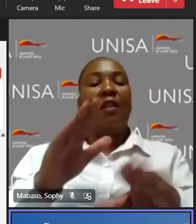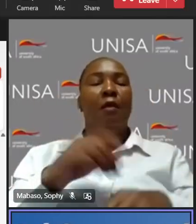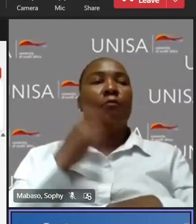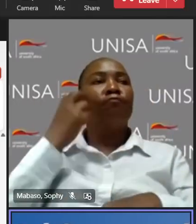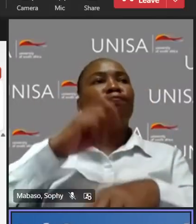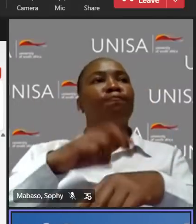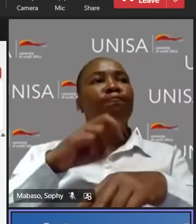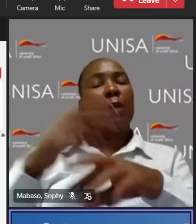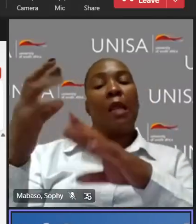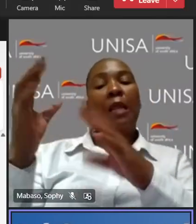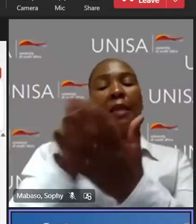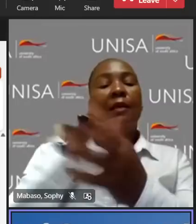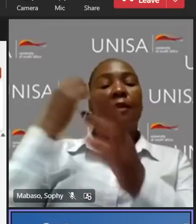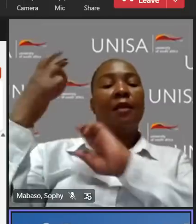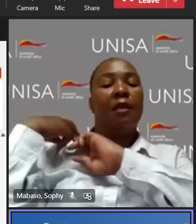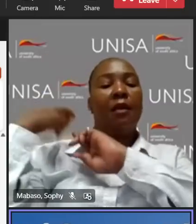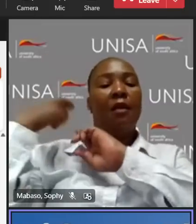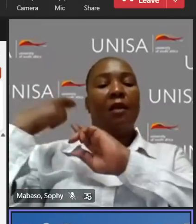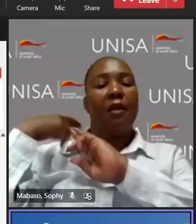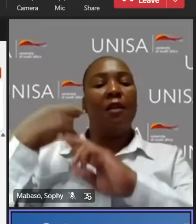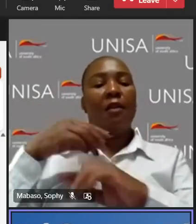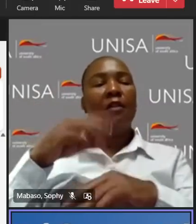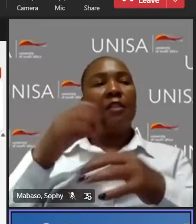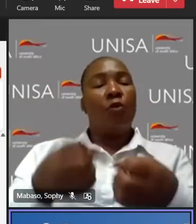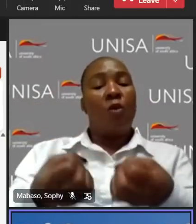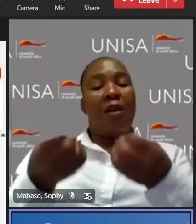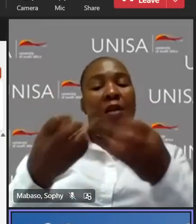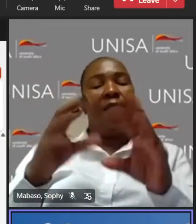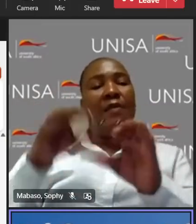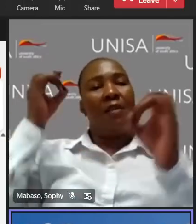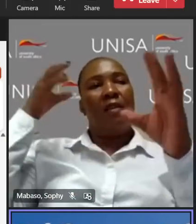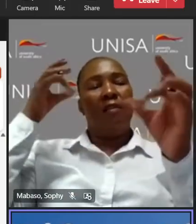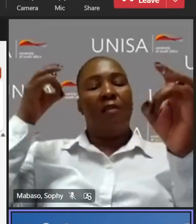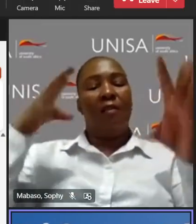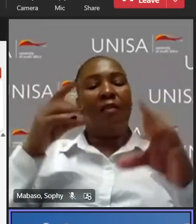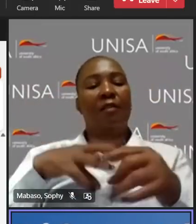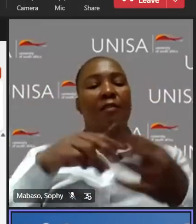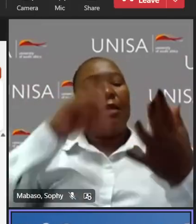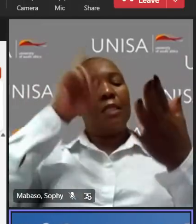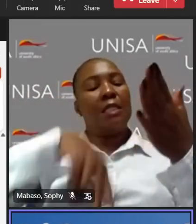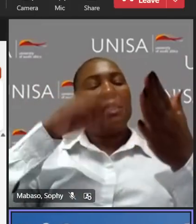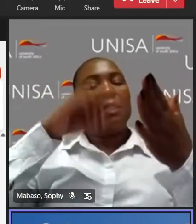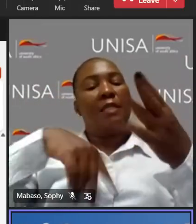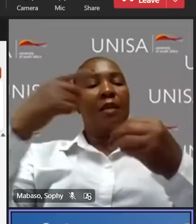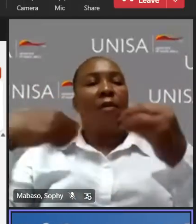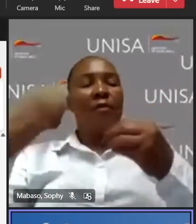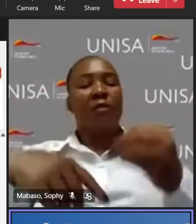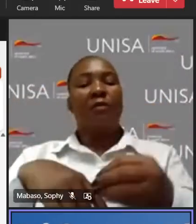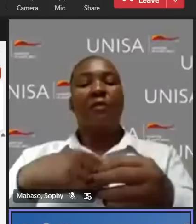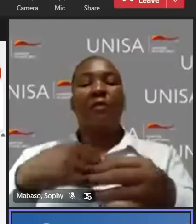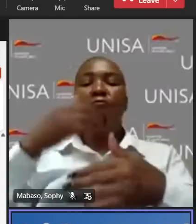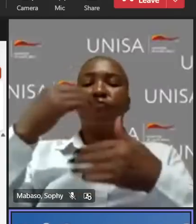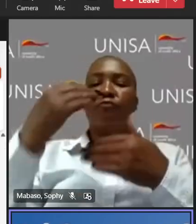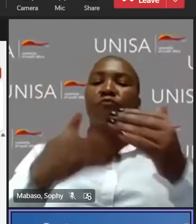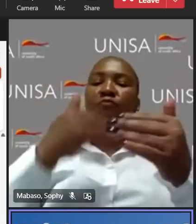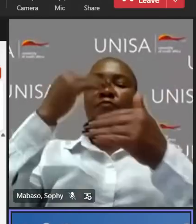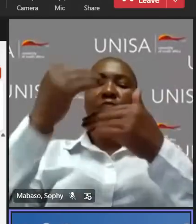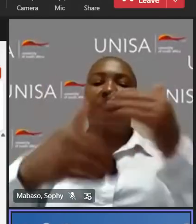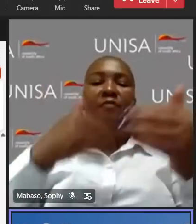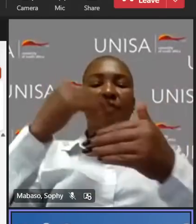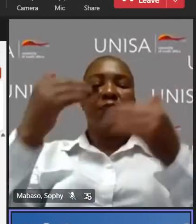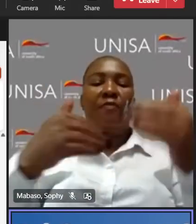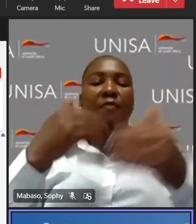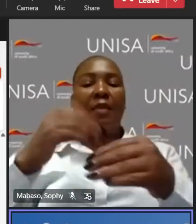take responsibility, and we will leave the information to read about it consistently, because an